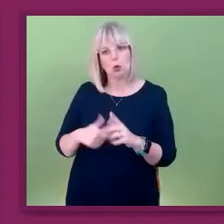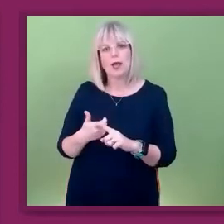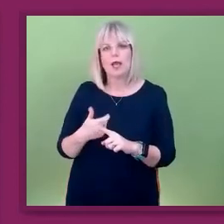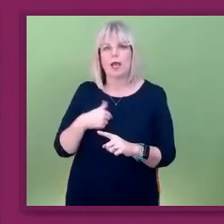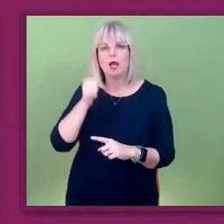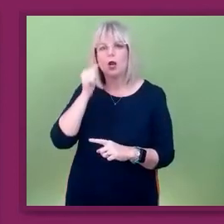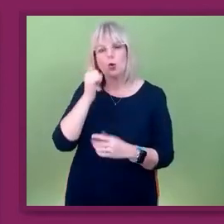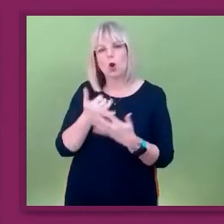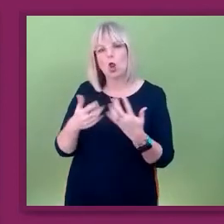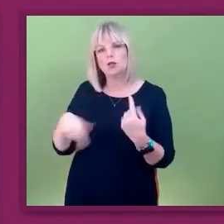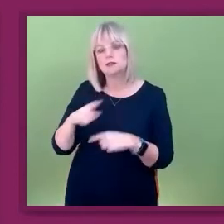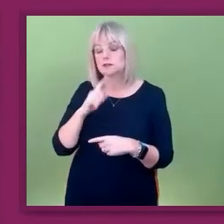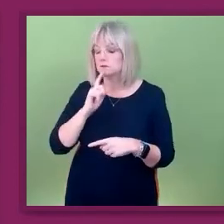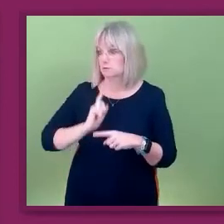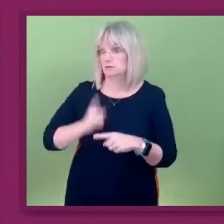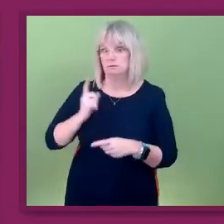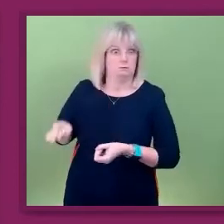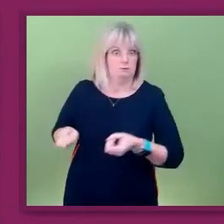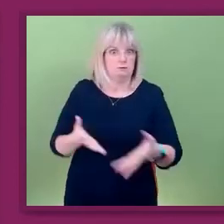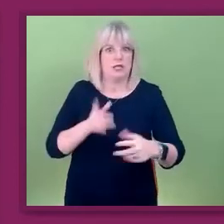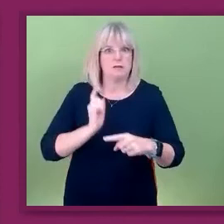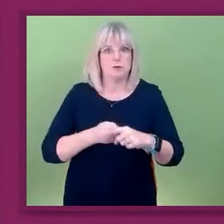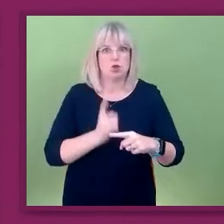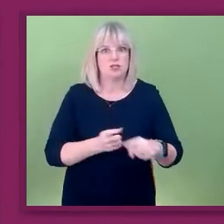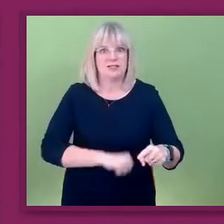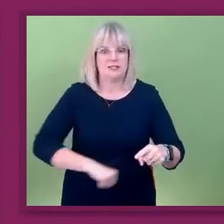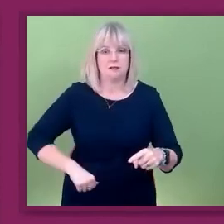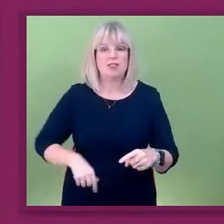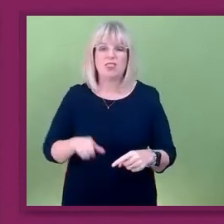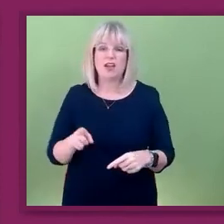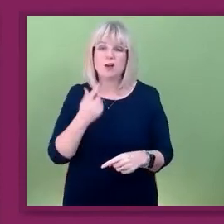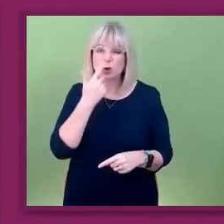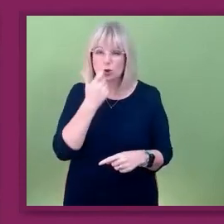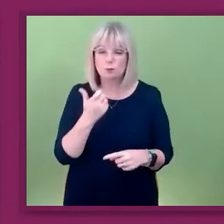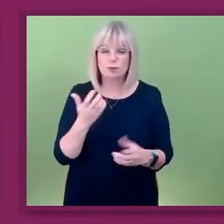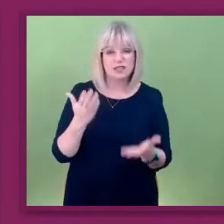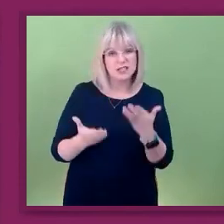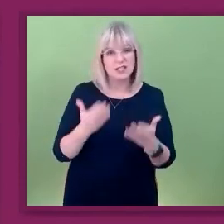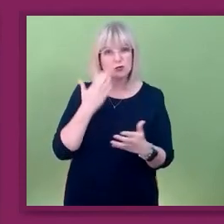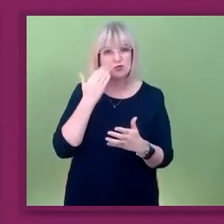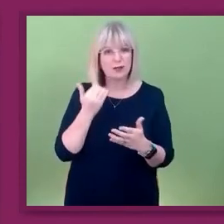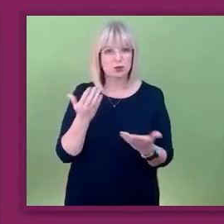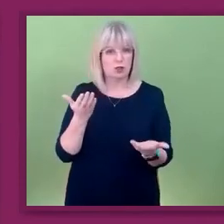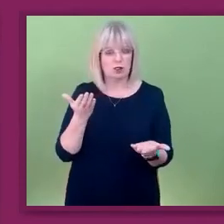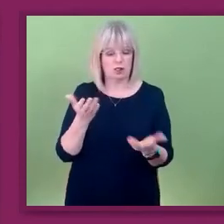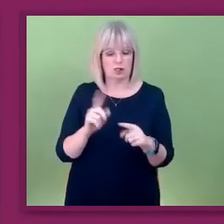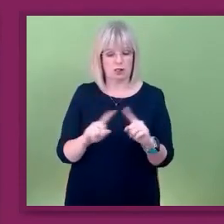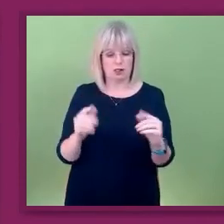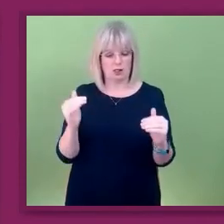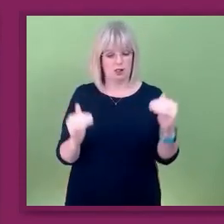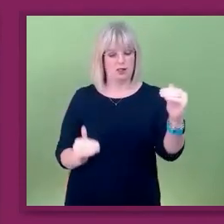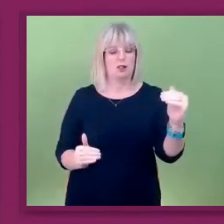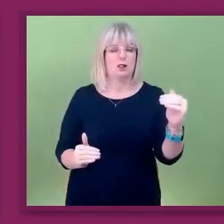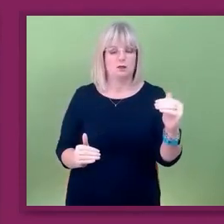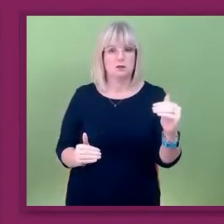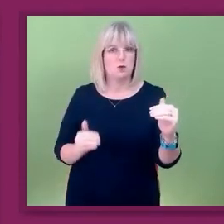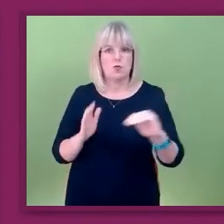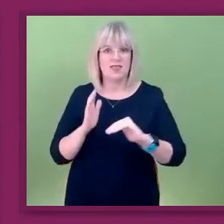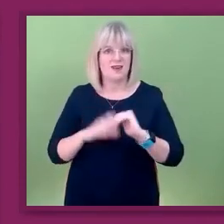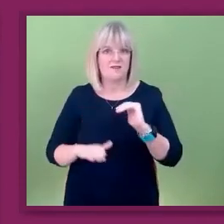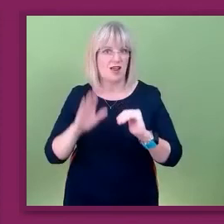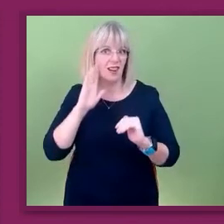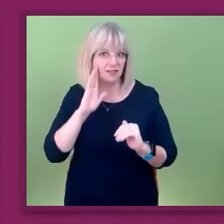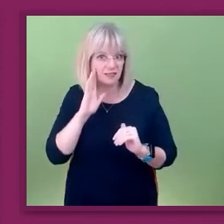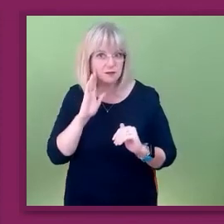emergency C-section. So that could be because of the racial disparities that we go through and not being listened to up until the point where suddenly they have to have a